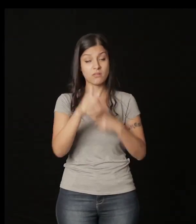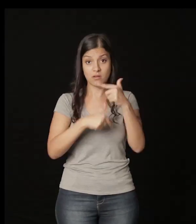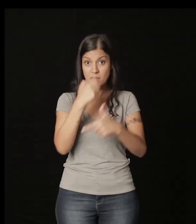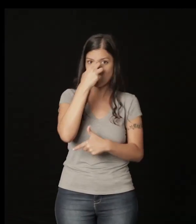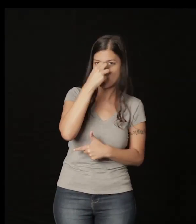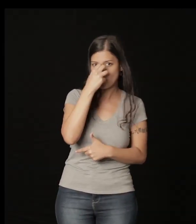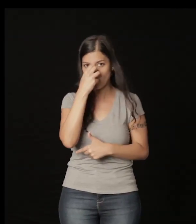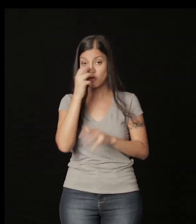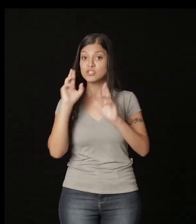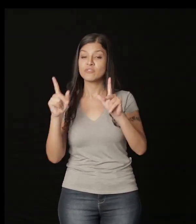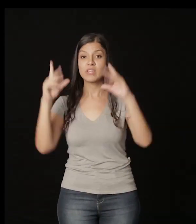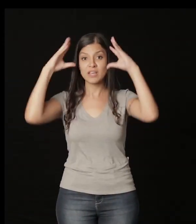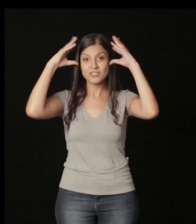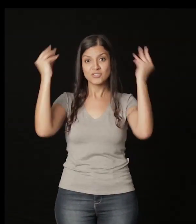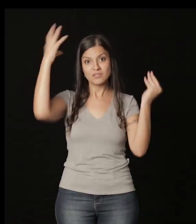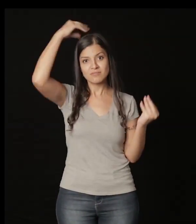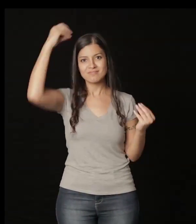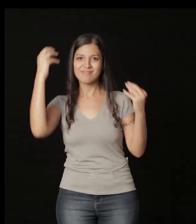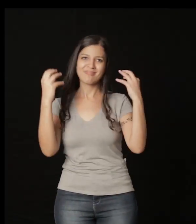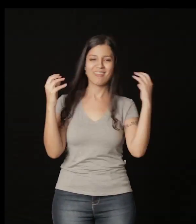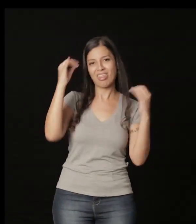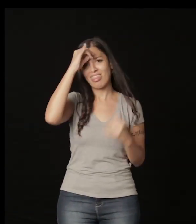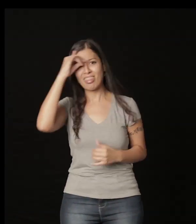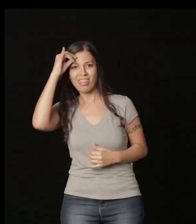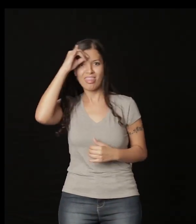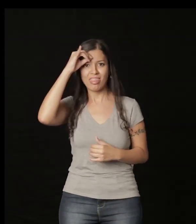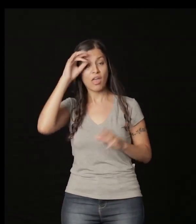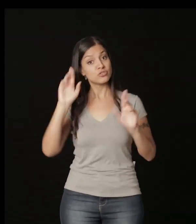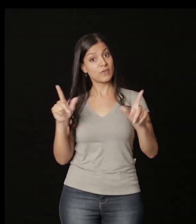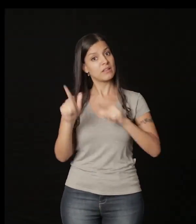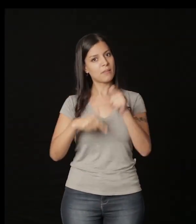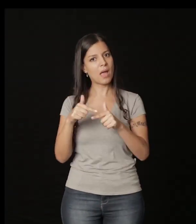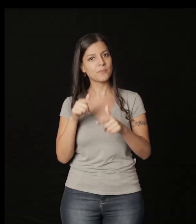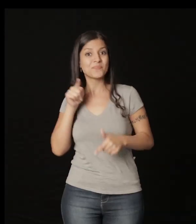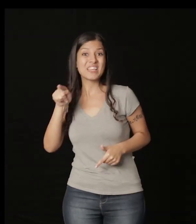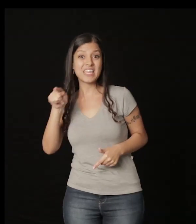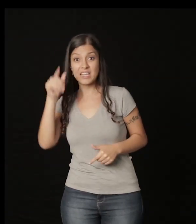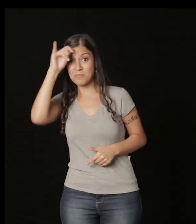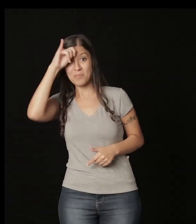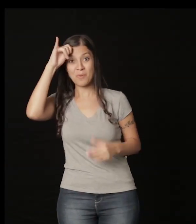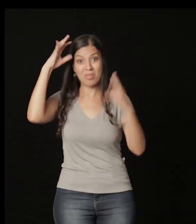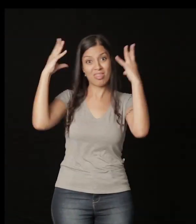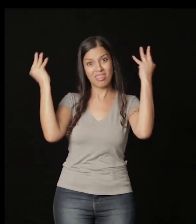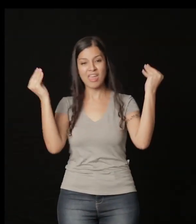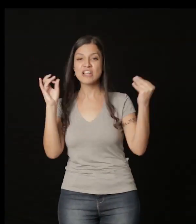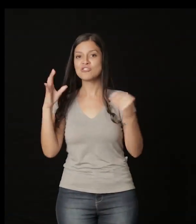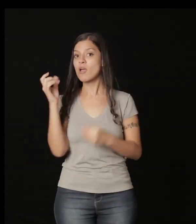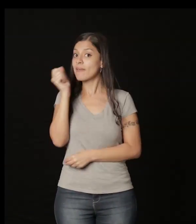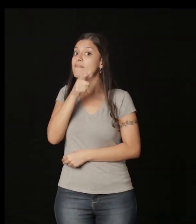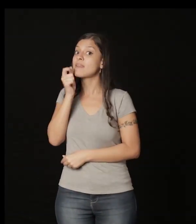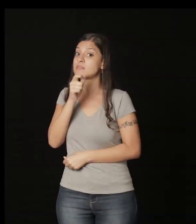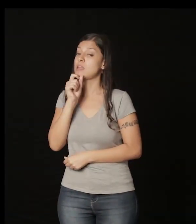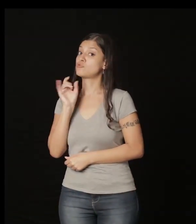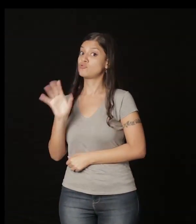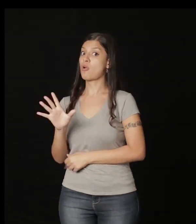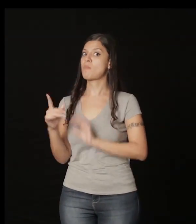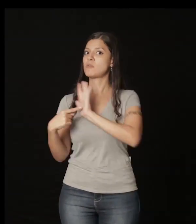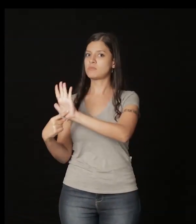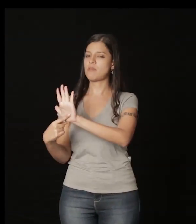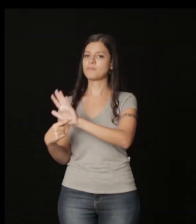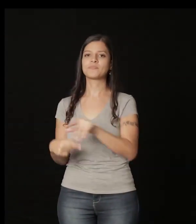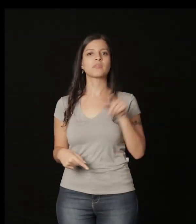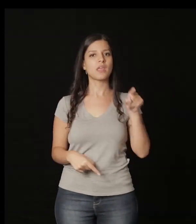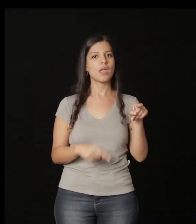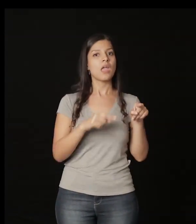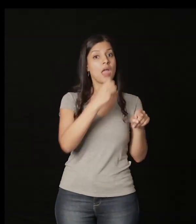bouffant was a little bit different to the jester, because the jester was just about kind of making everything funny. The bouffant is